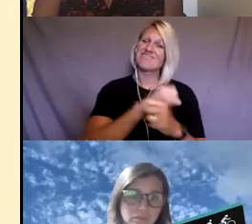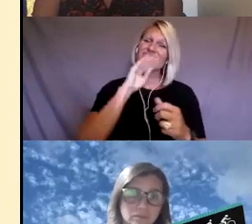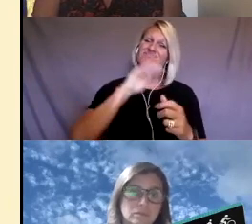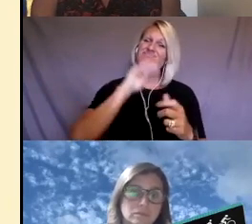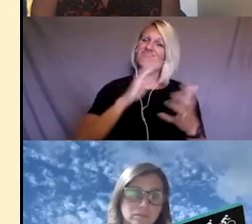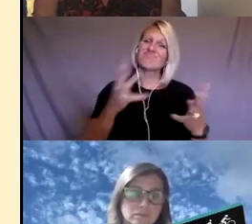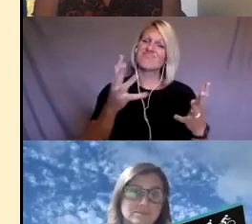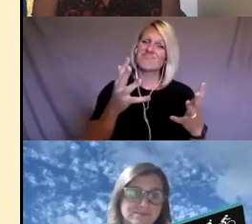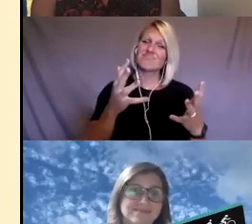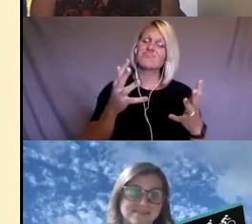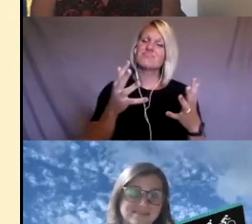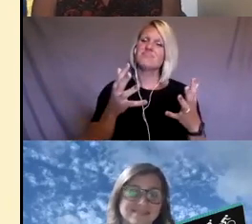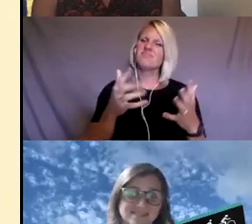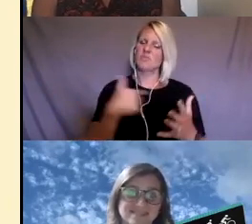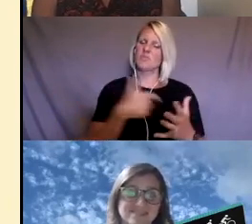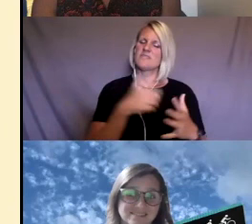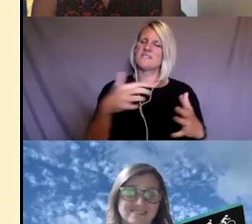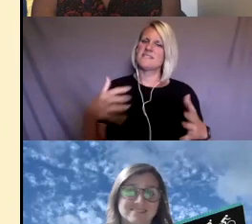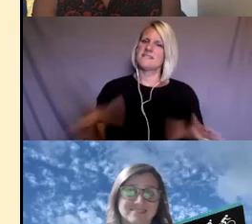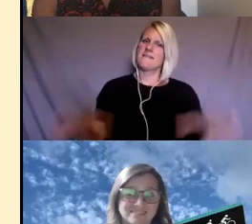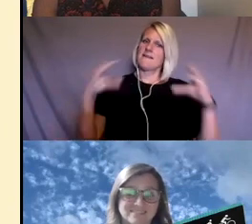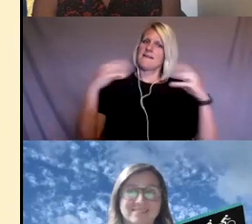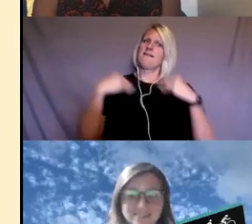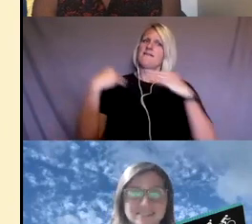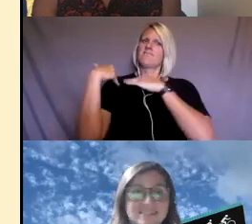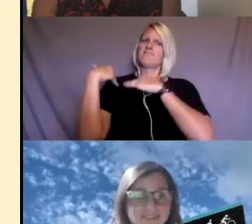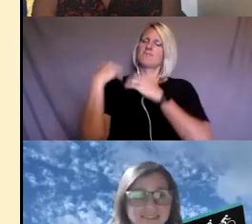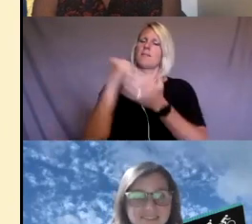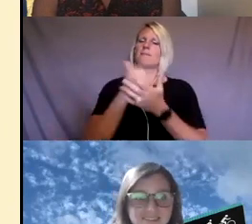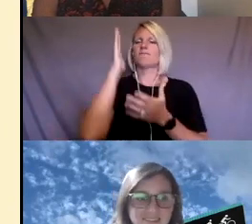tomorrow. So that's for me.